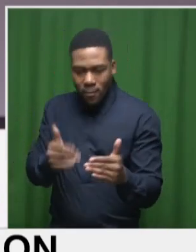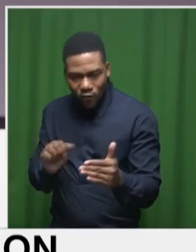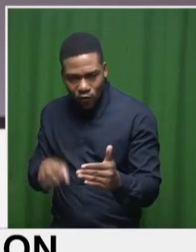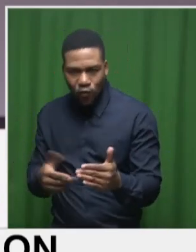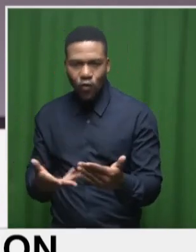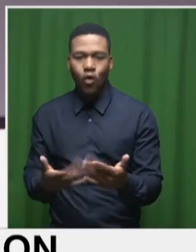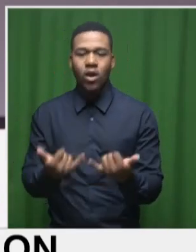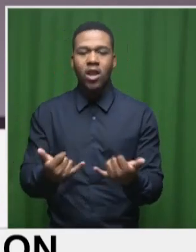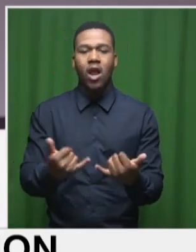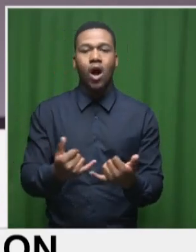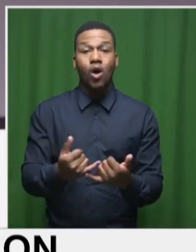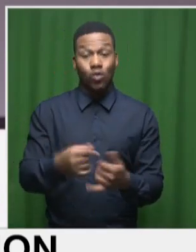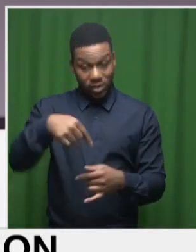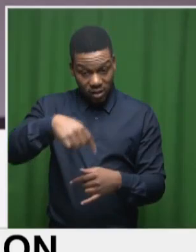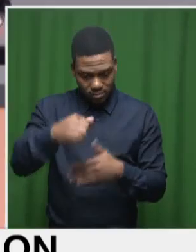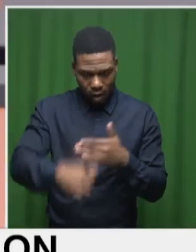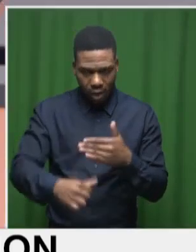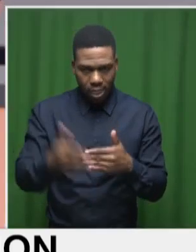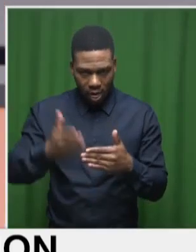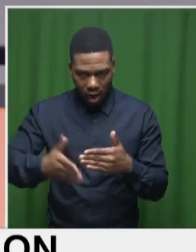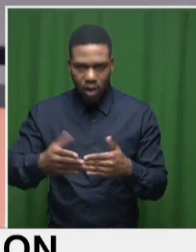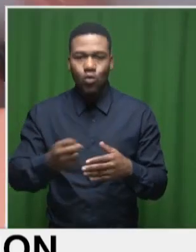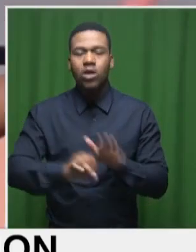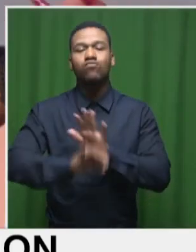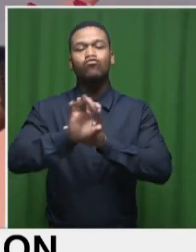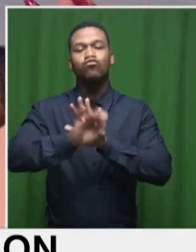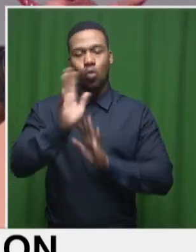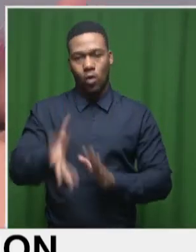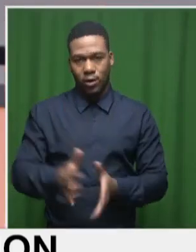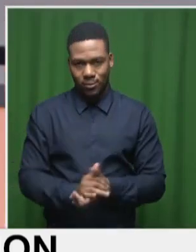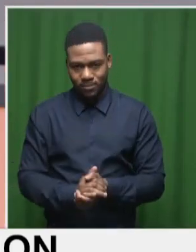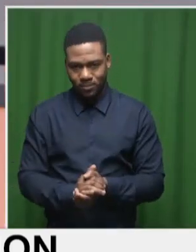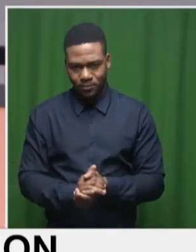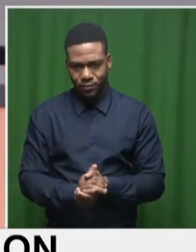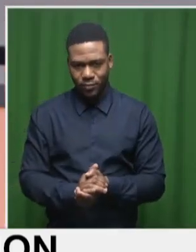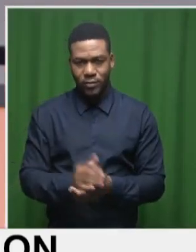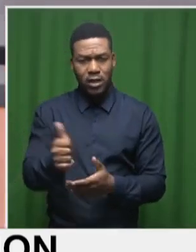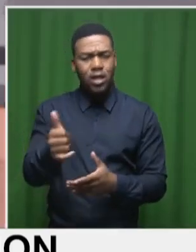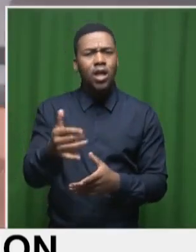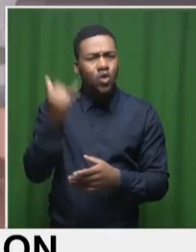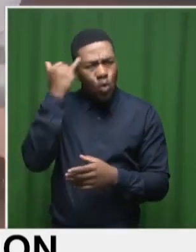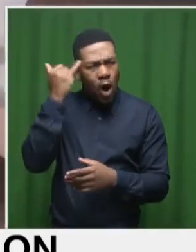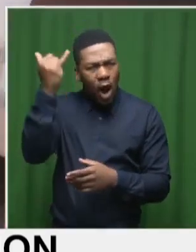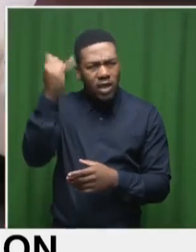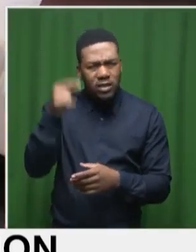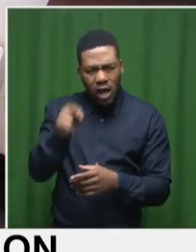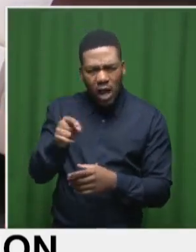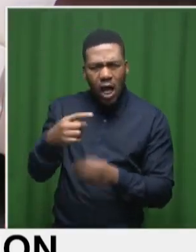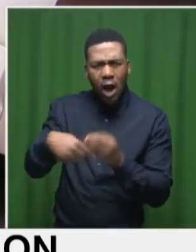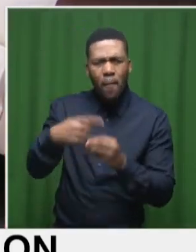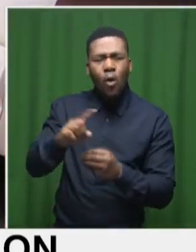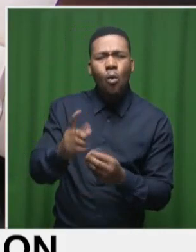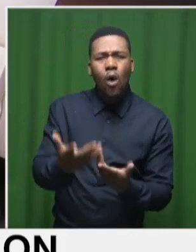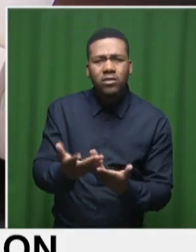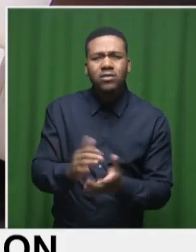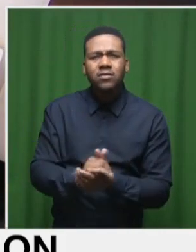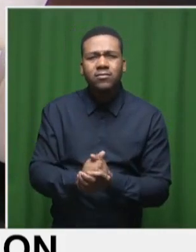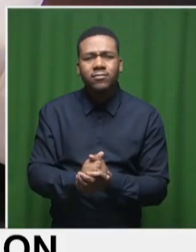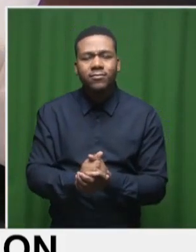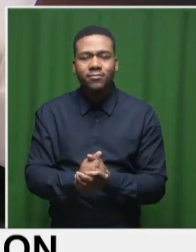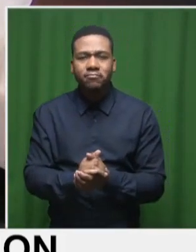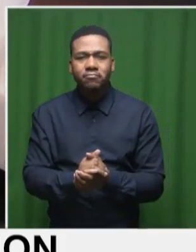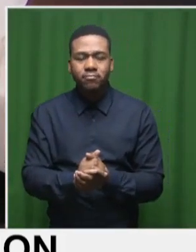officially launching end of the month. Yeah. Talk to us about this concept. What is this concept about? What's the inspiration behind it? So the title of the